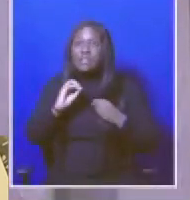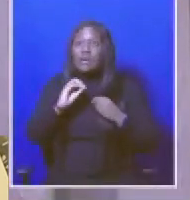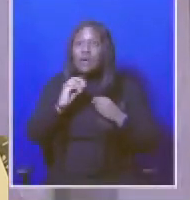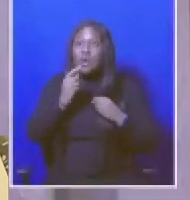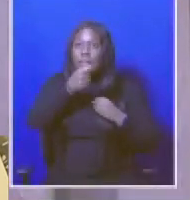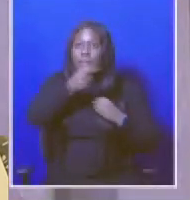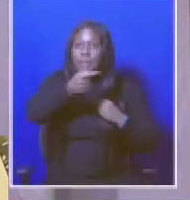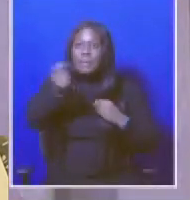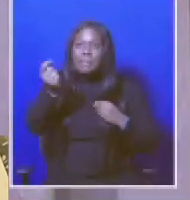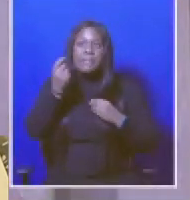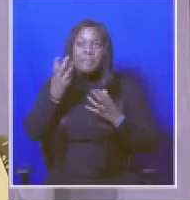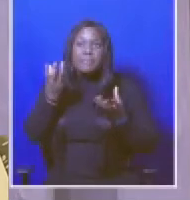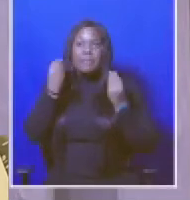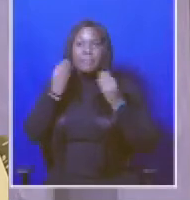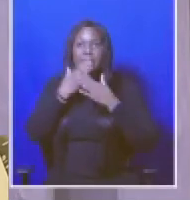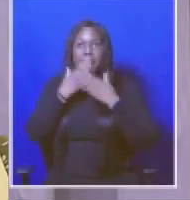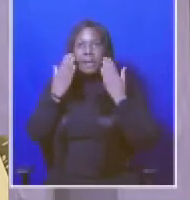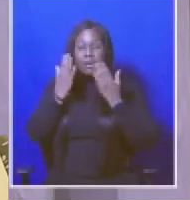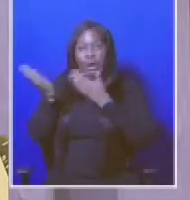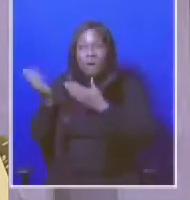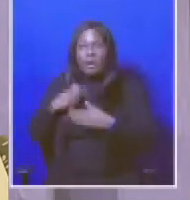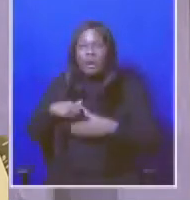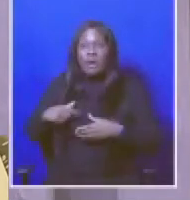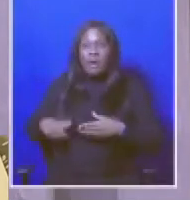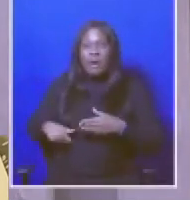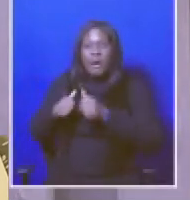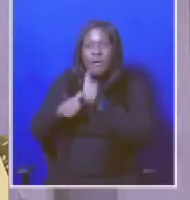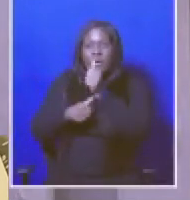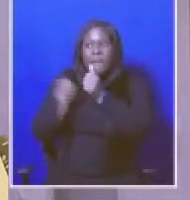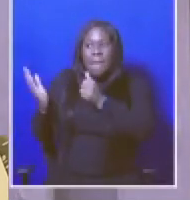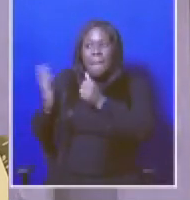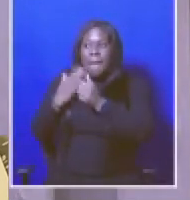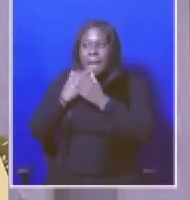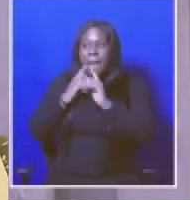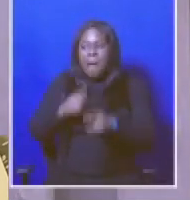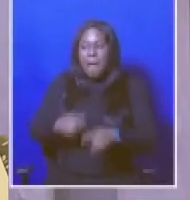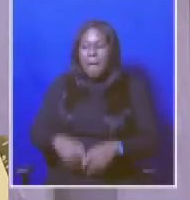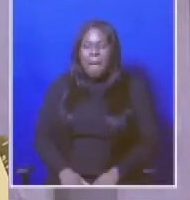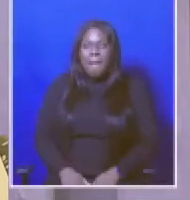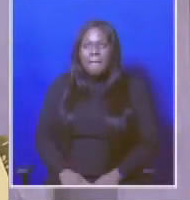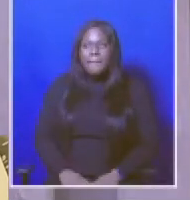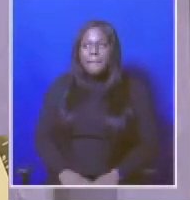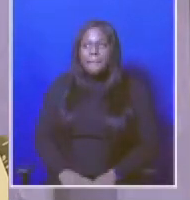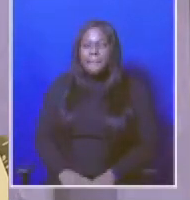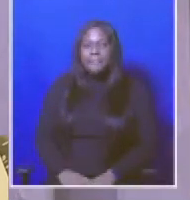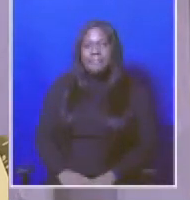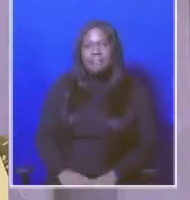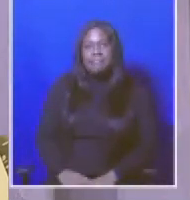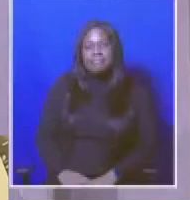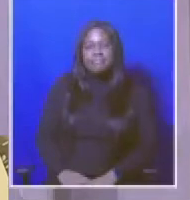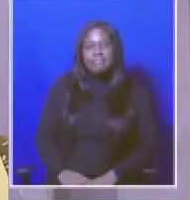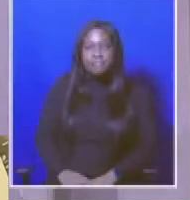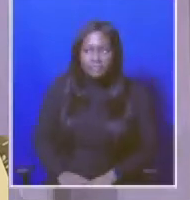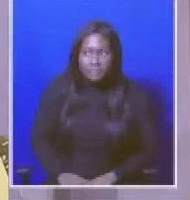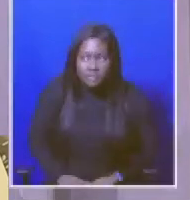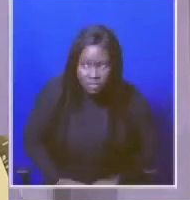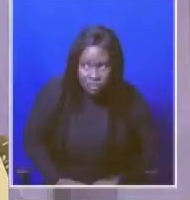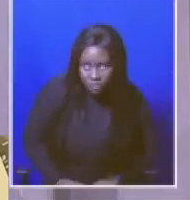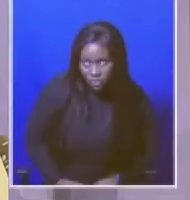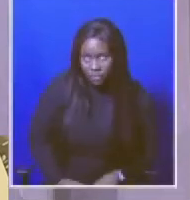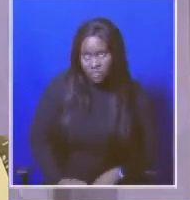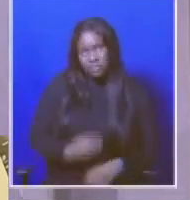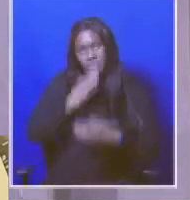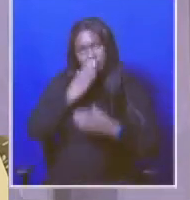Thank you very much. We'll proceed to Deputy President. Thank you very much, Honorable Member. Obviously, it is in our